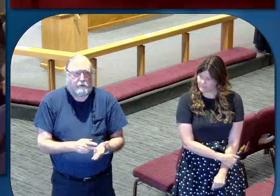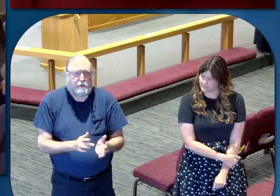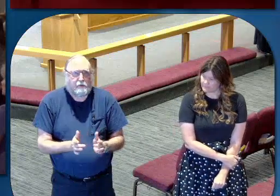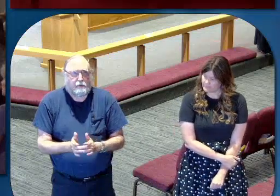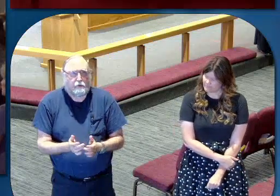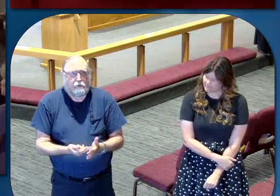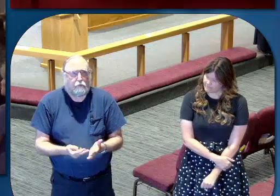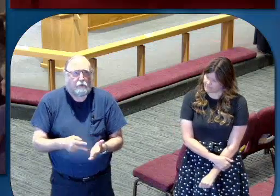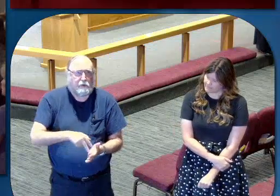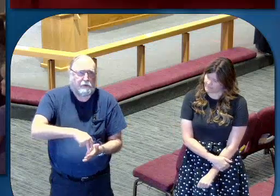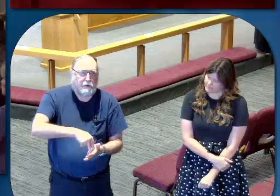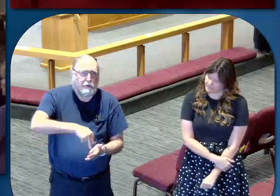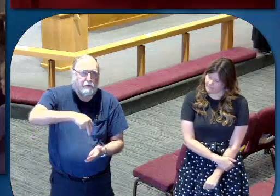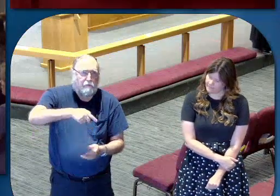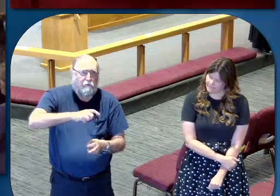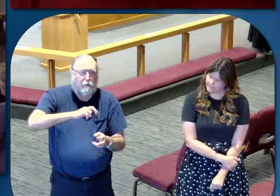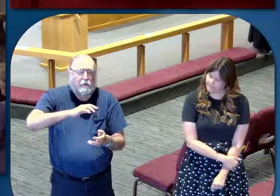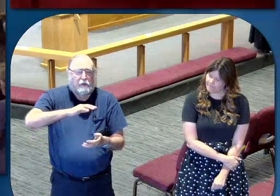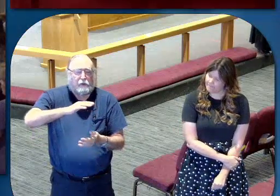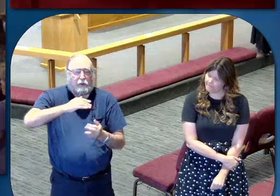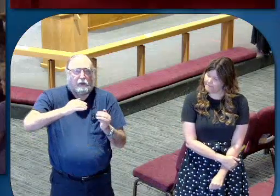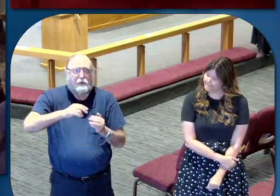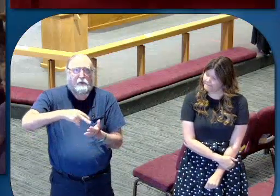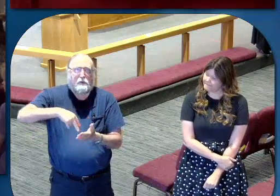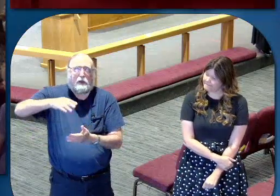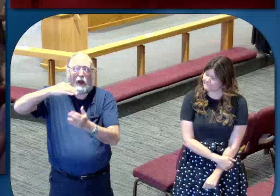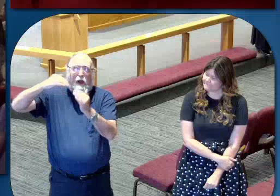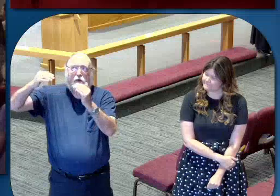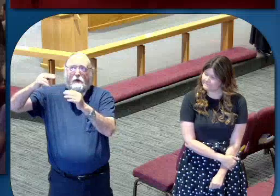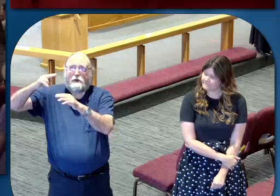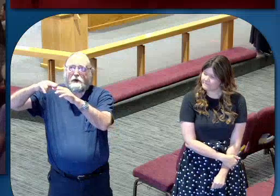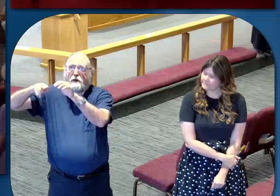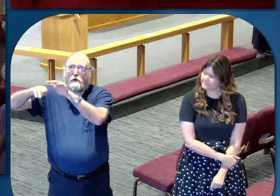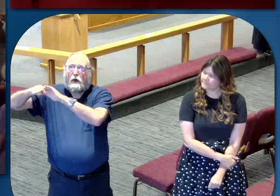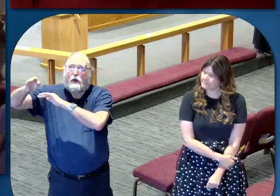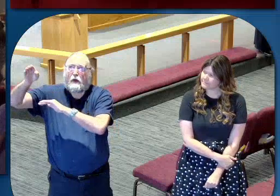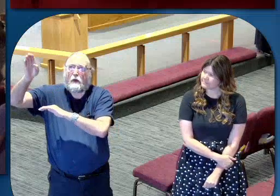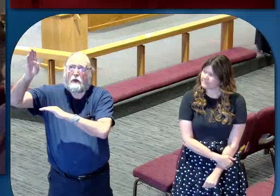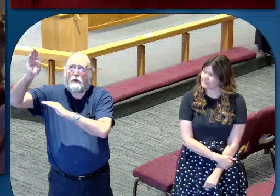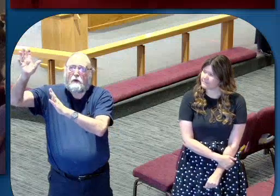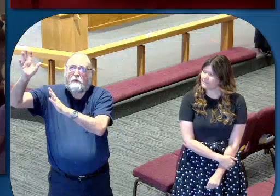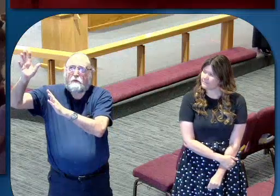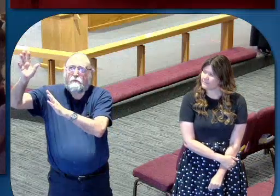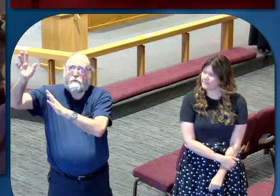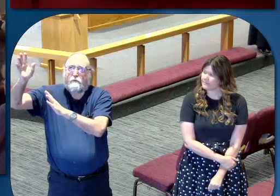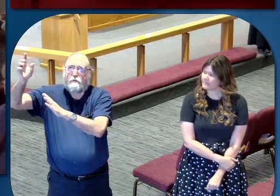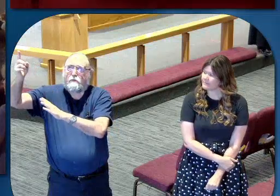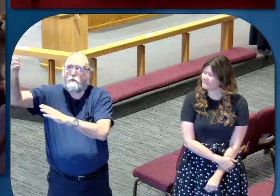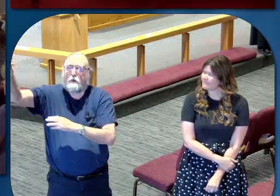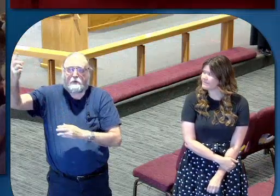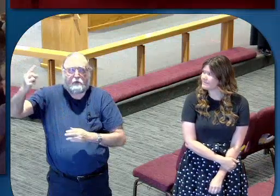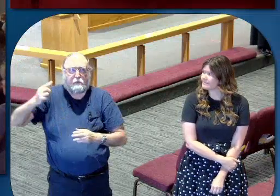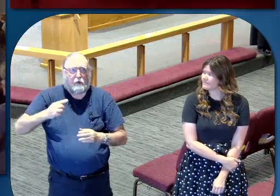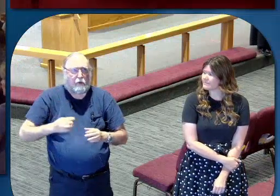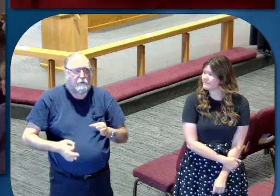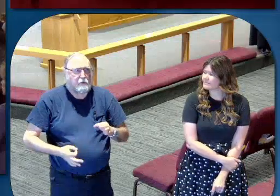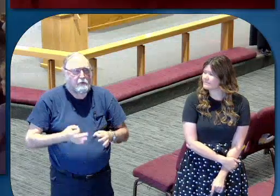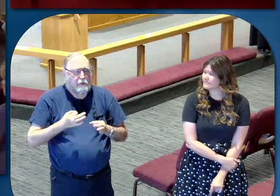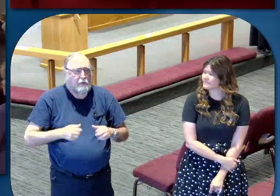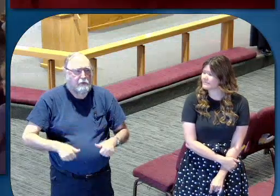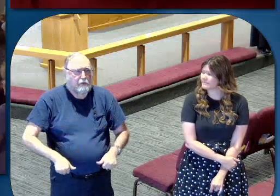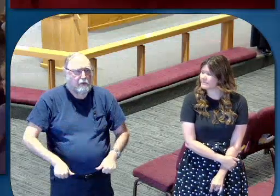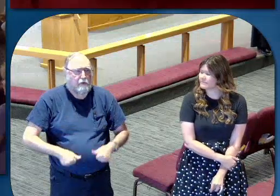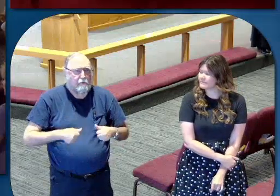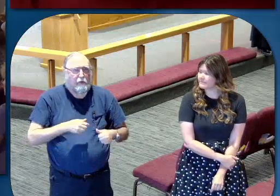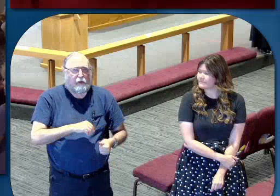dead. He ascended into heaven and sits at the right hand of God, the Father Almighty. From thence he will come to